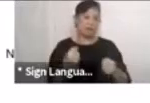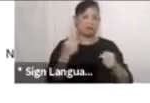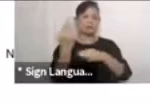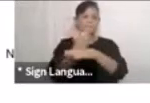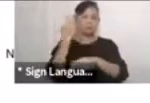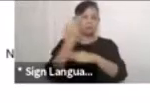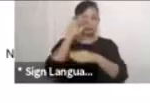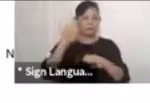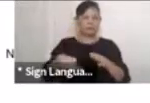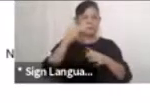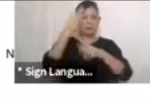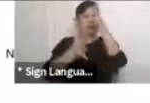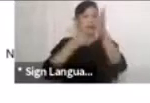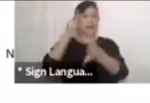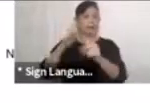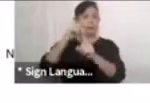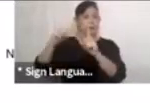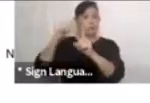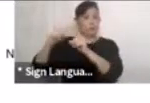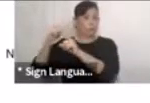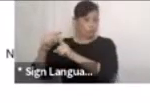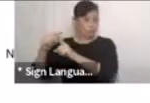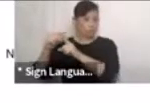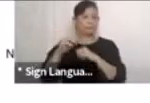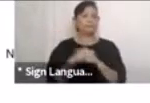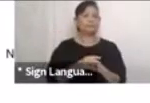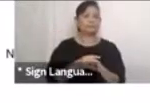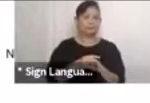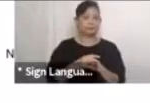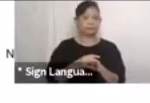language glossary in their service provision.